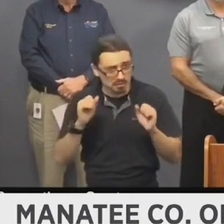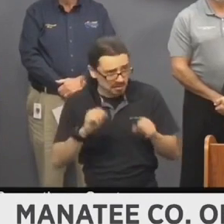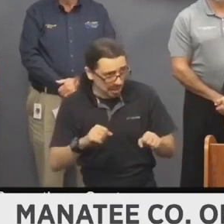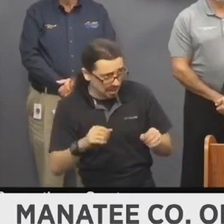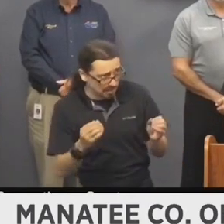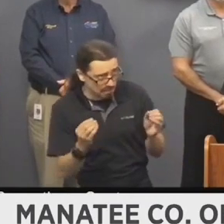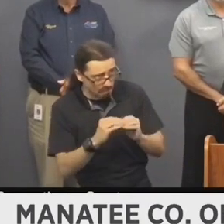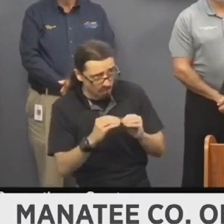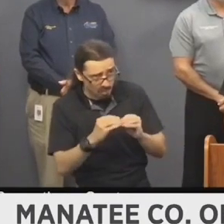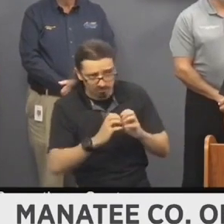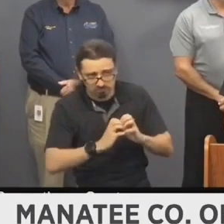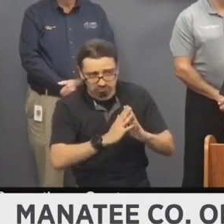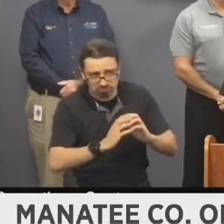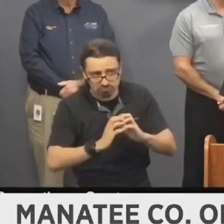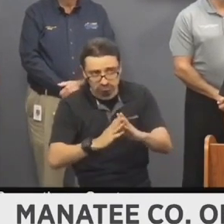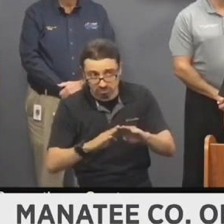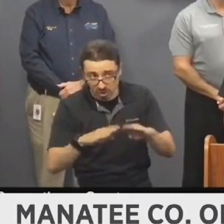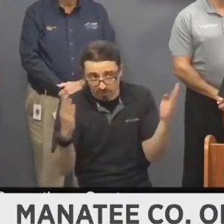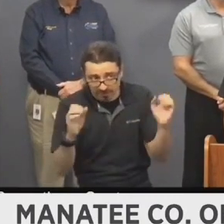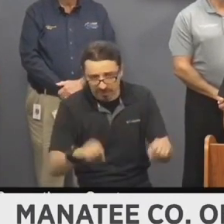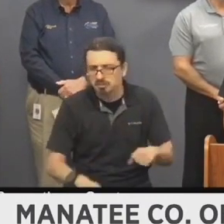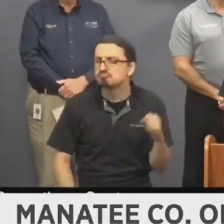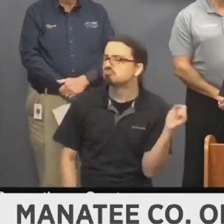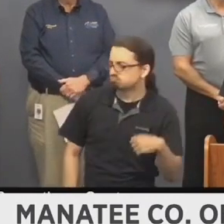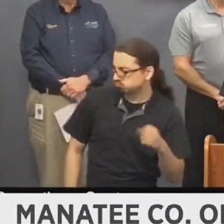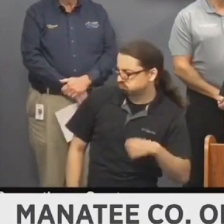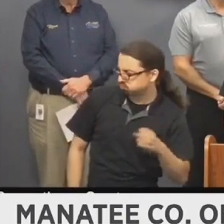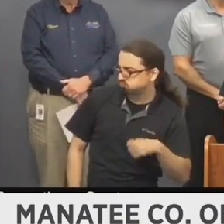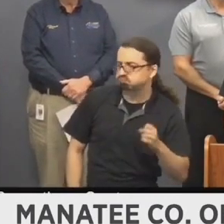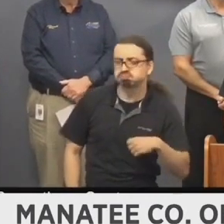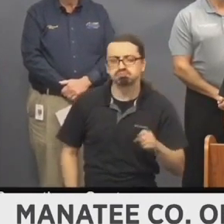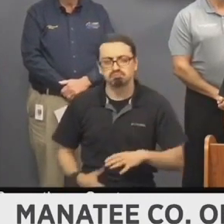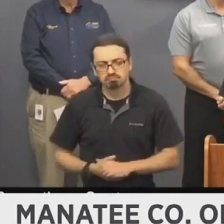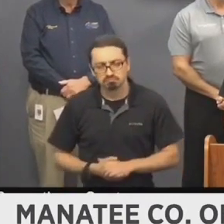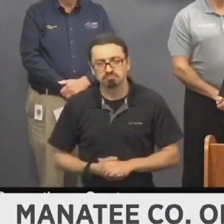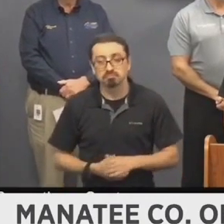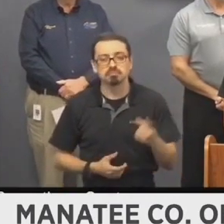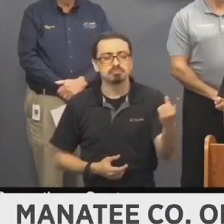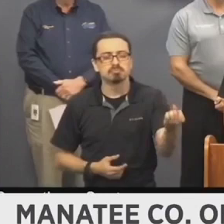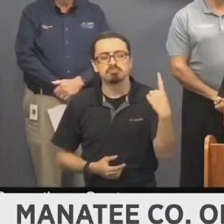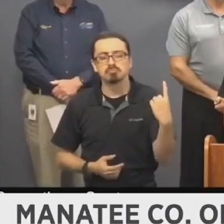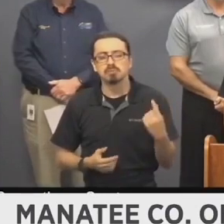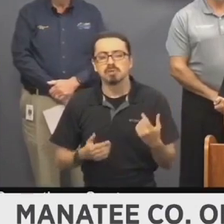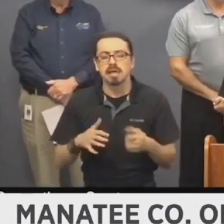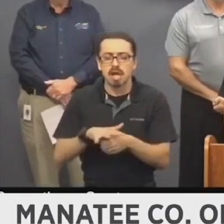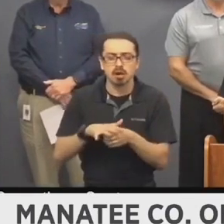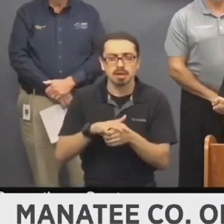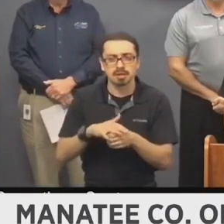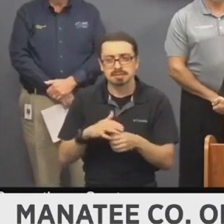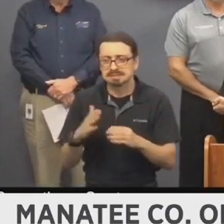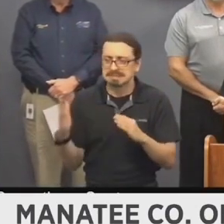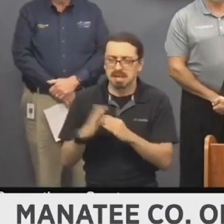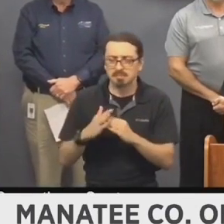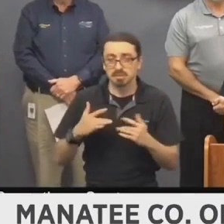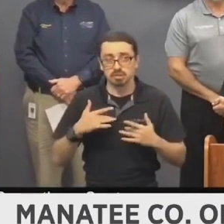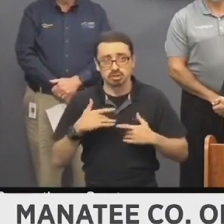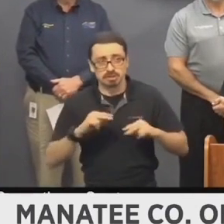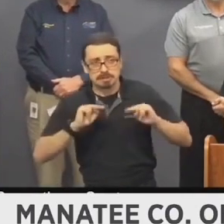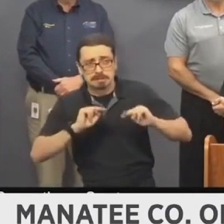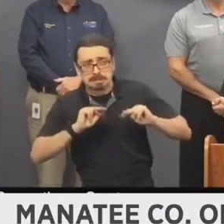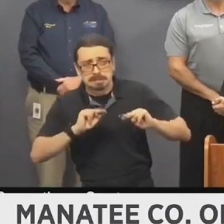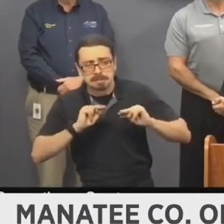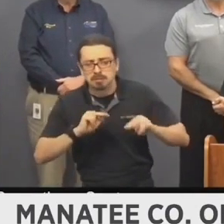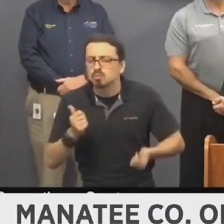Absolutely. What are some of the areas that you're most concerned about with this storm? The coastal areas are definitely going to see the